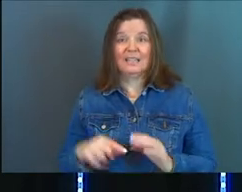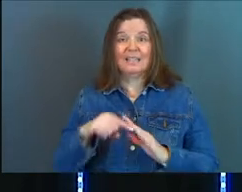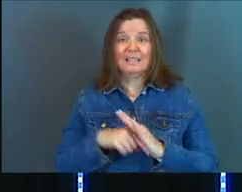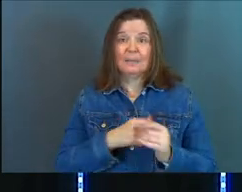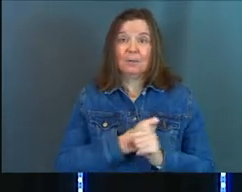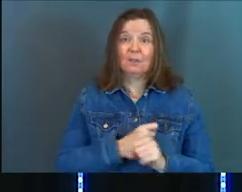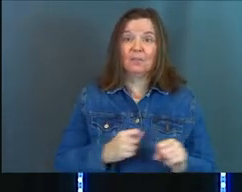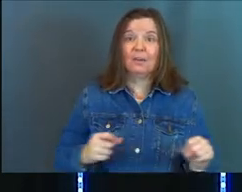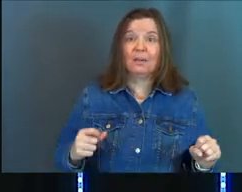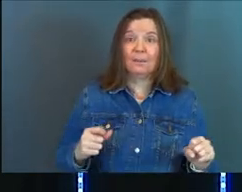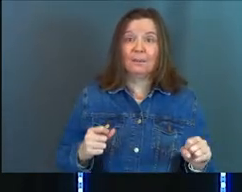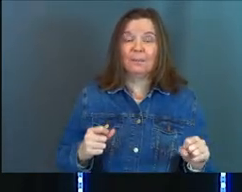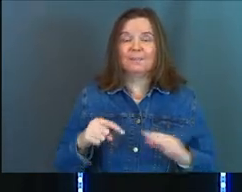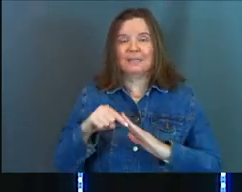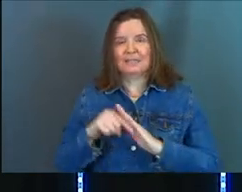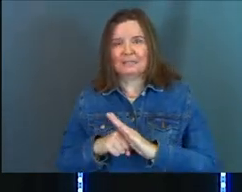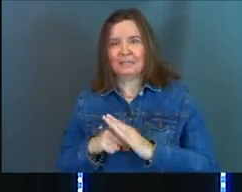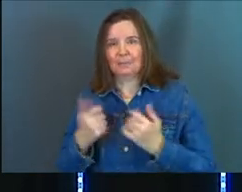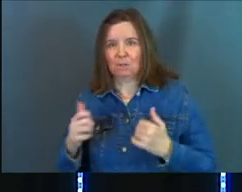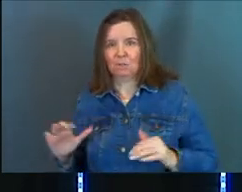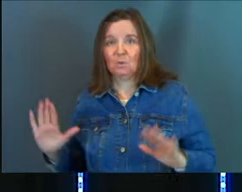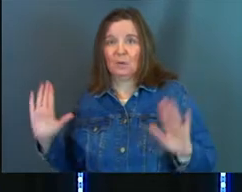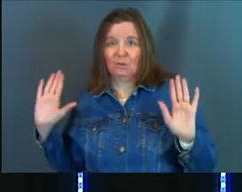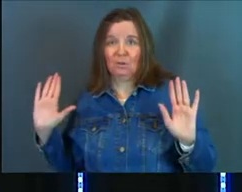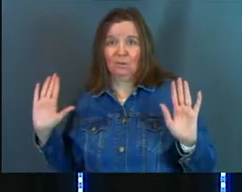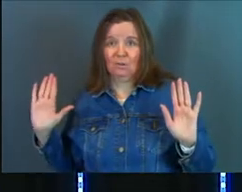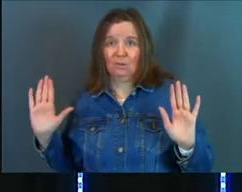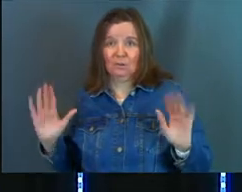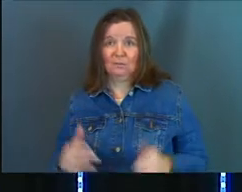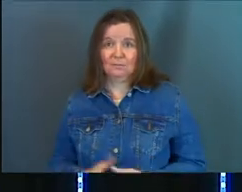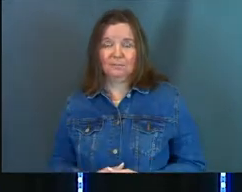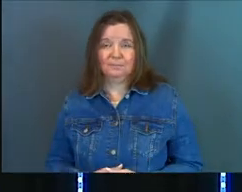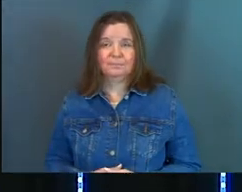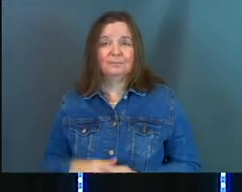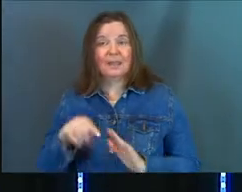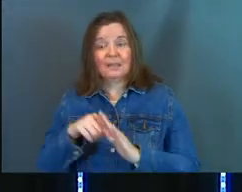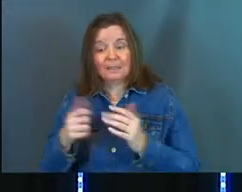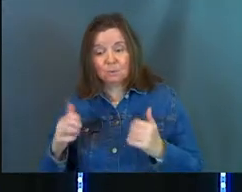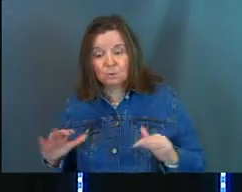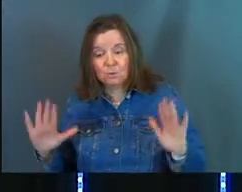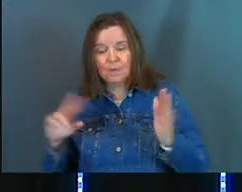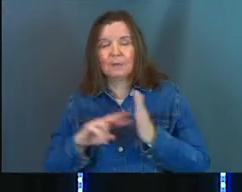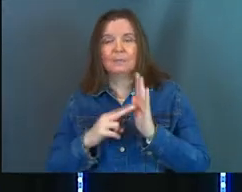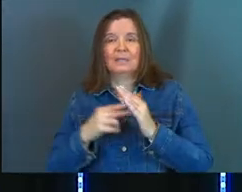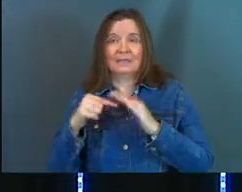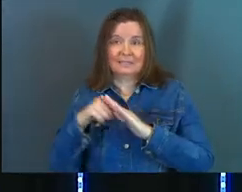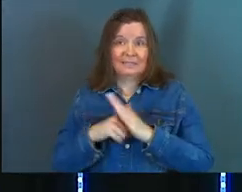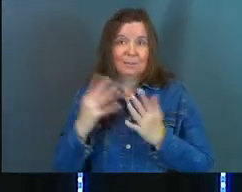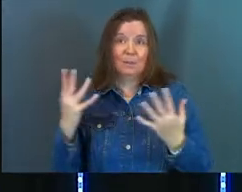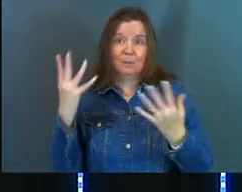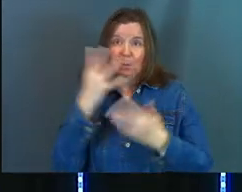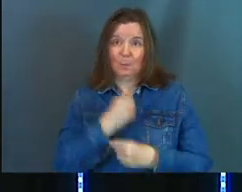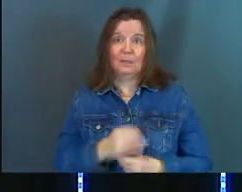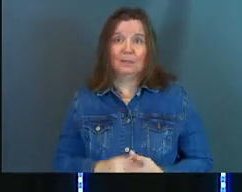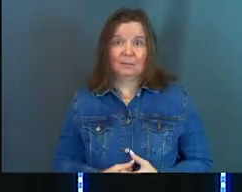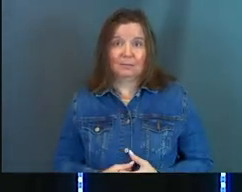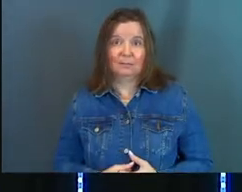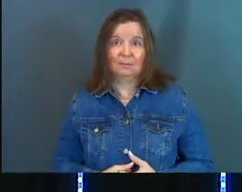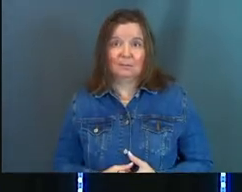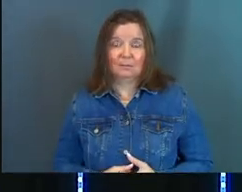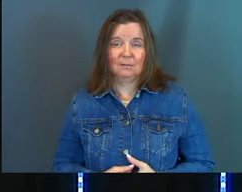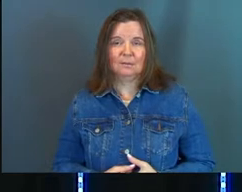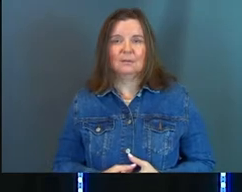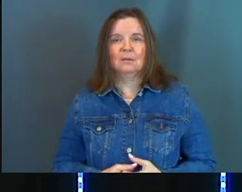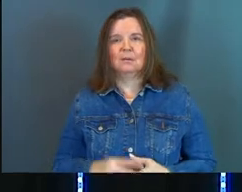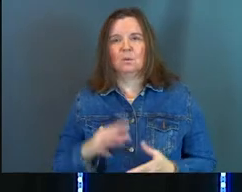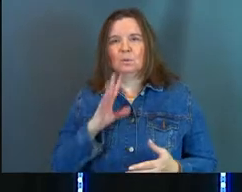the freedom, the deeper the surrender. And the deeper the surrender, the deeper the beauty.